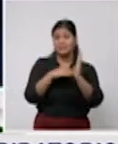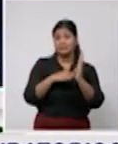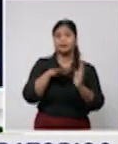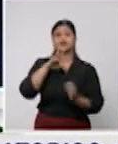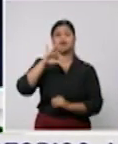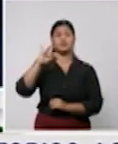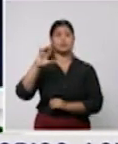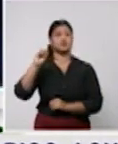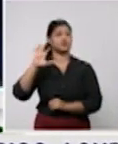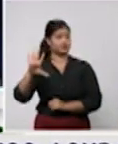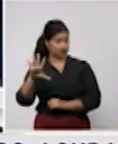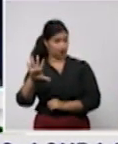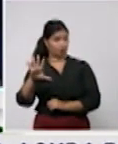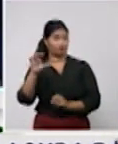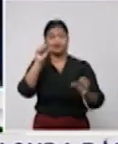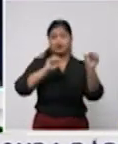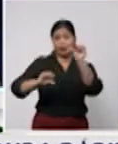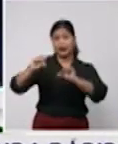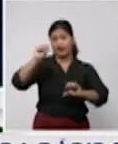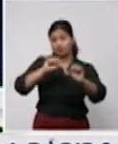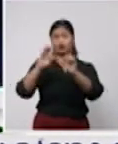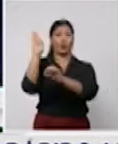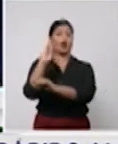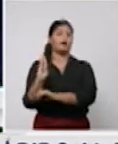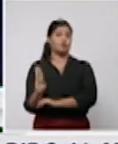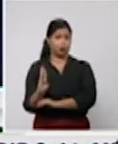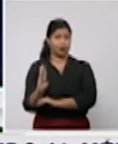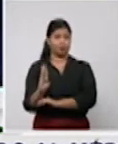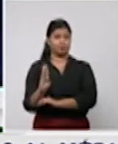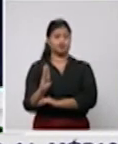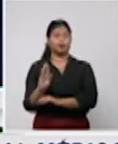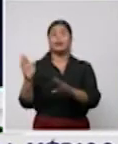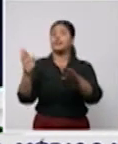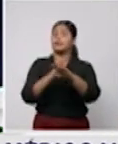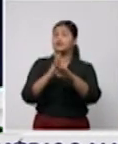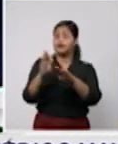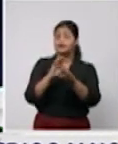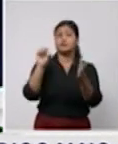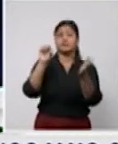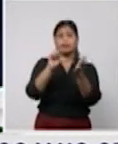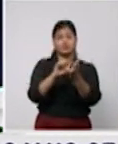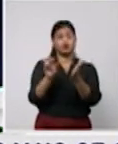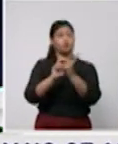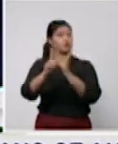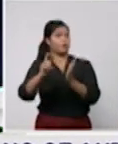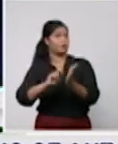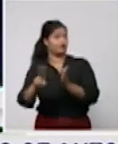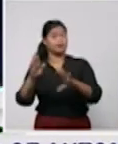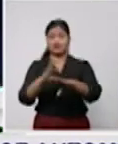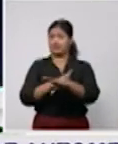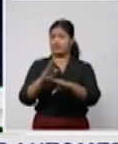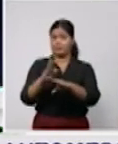501 in Havana's Hygiene, Epidemiology and Microbiology Center,